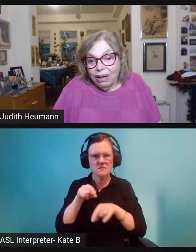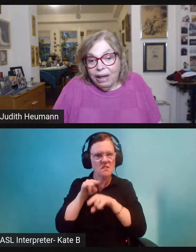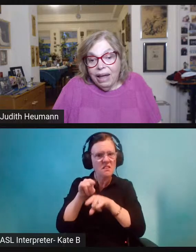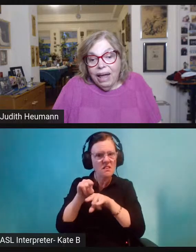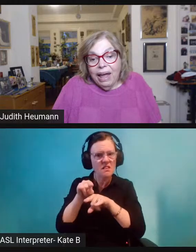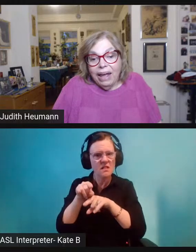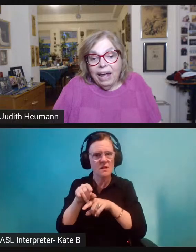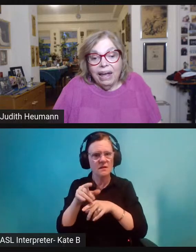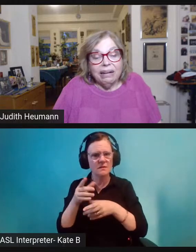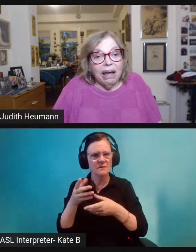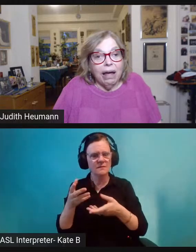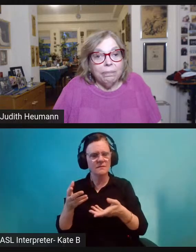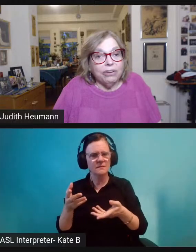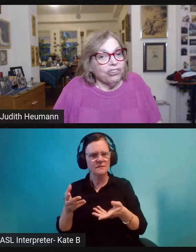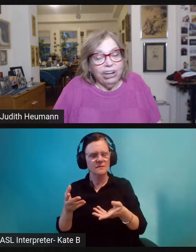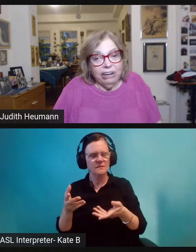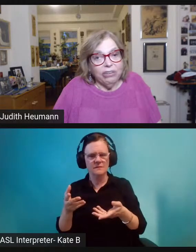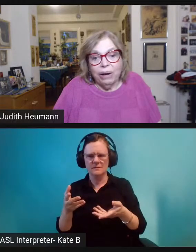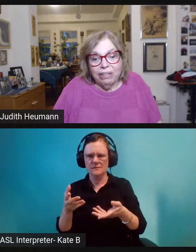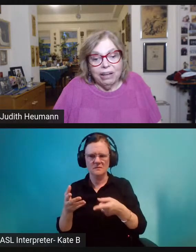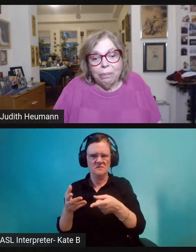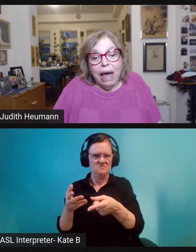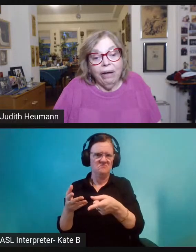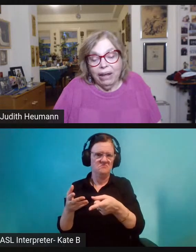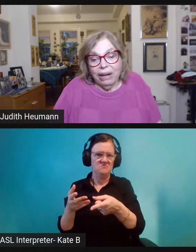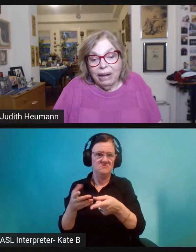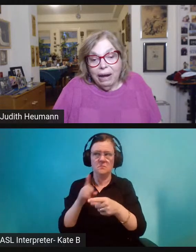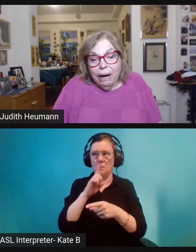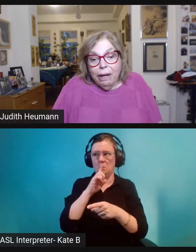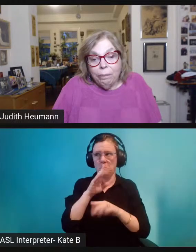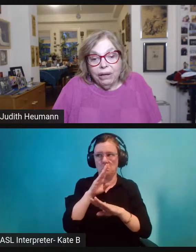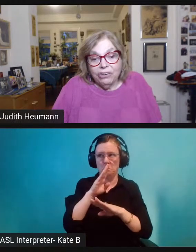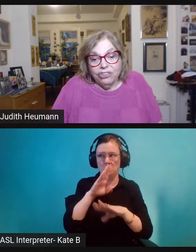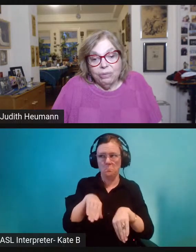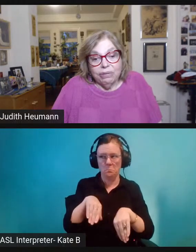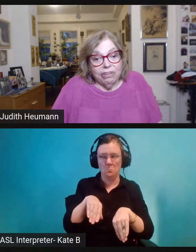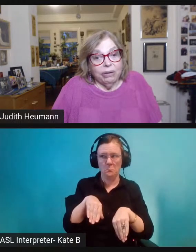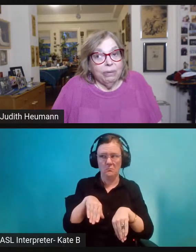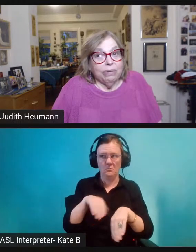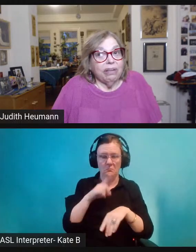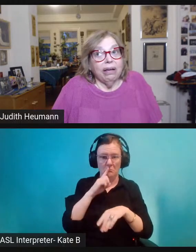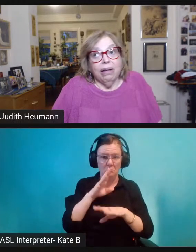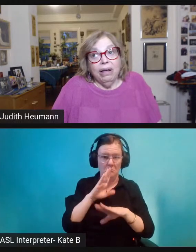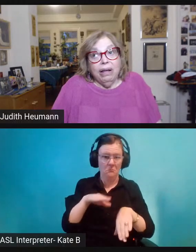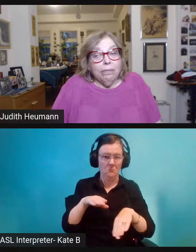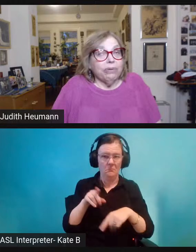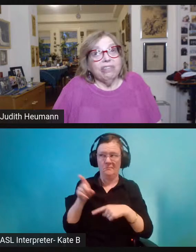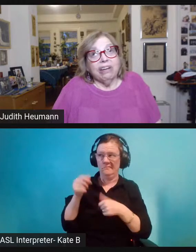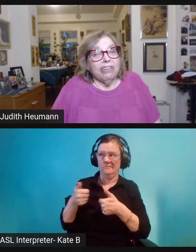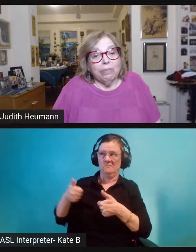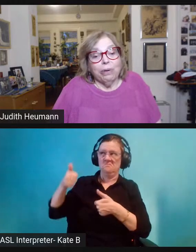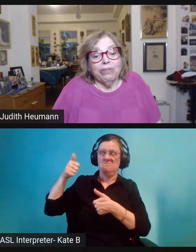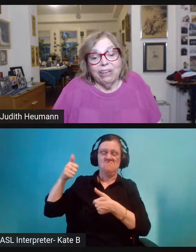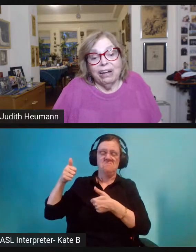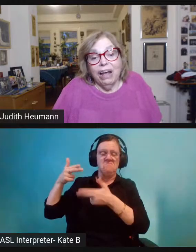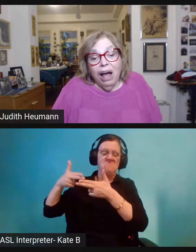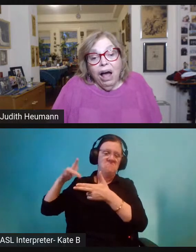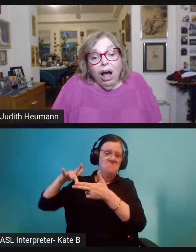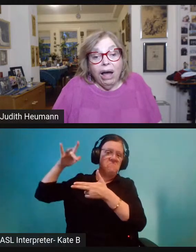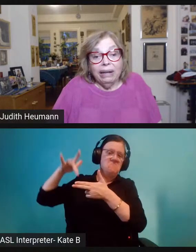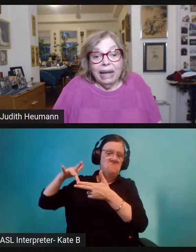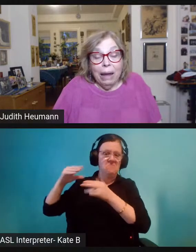her. And she didn't do anything about it because she was, he was a prestigious